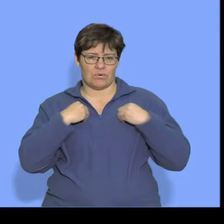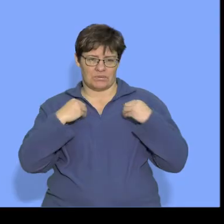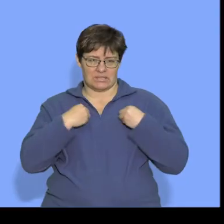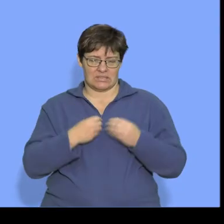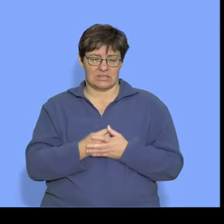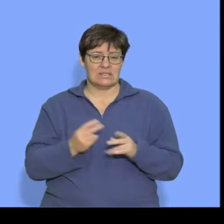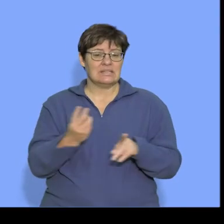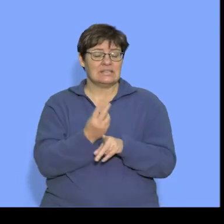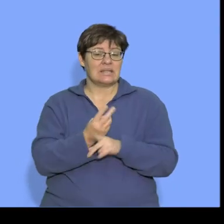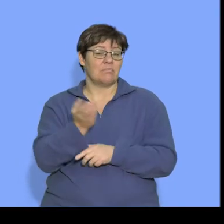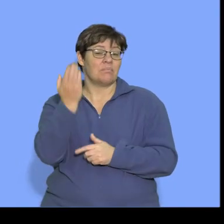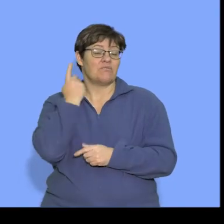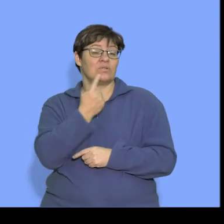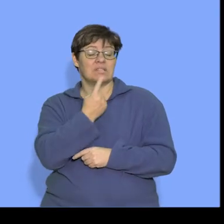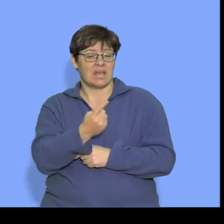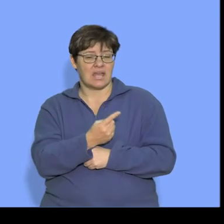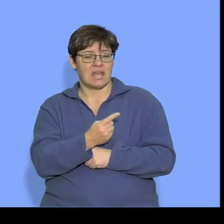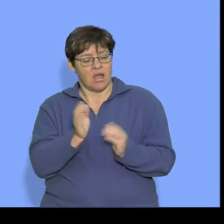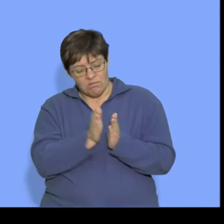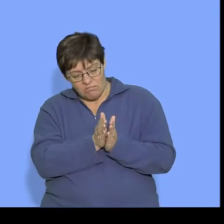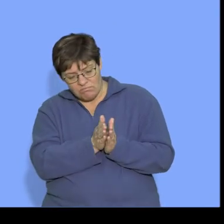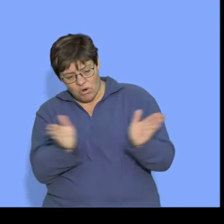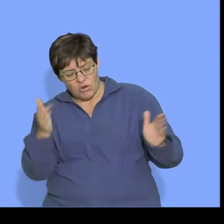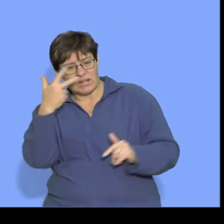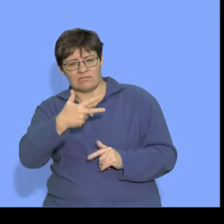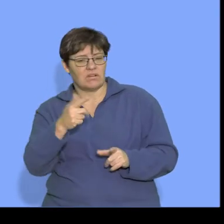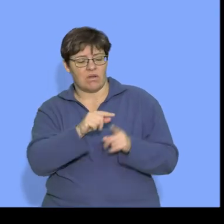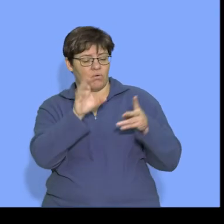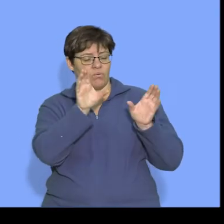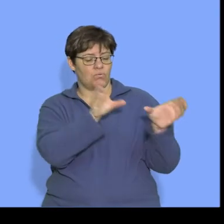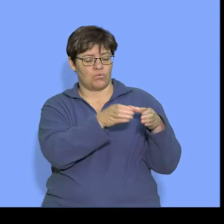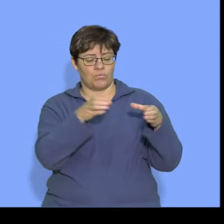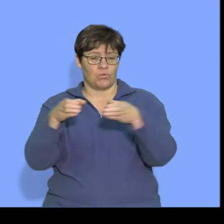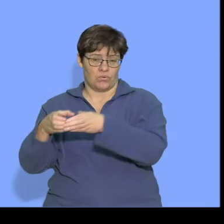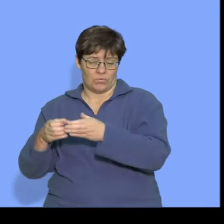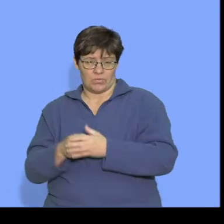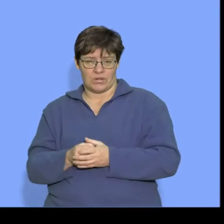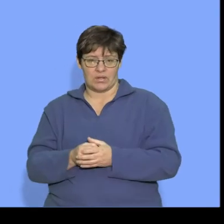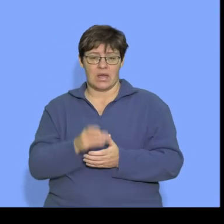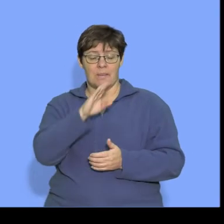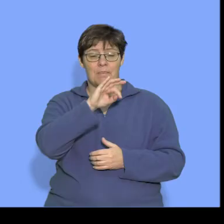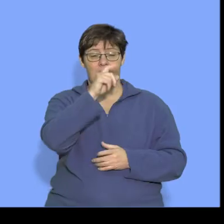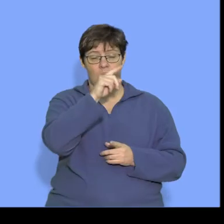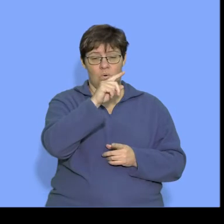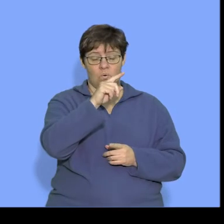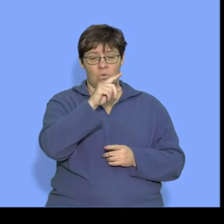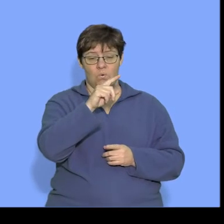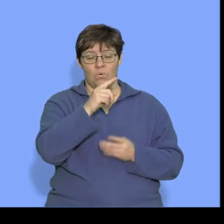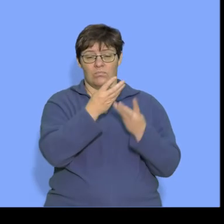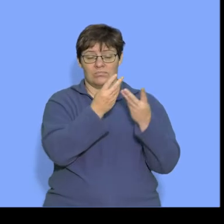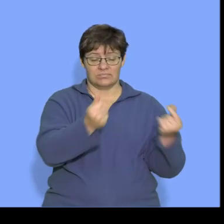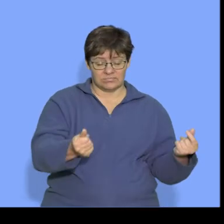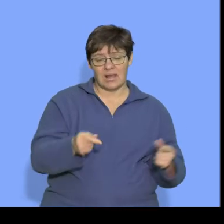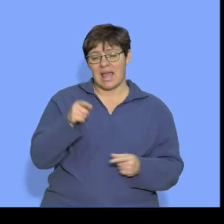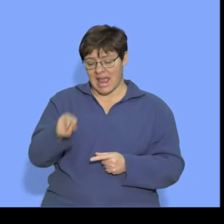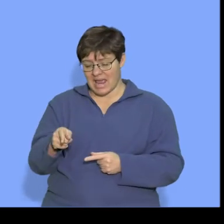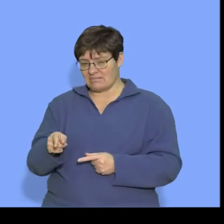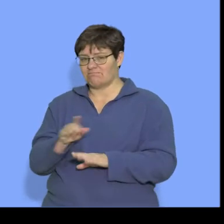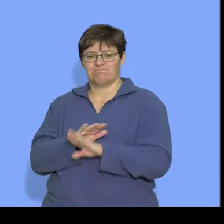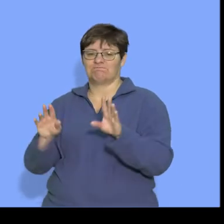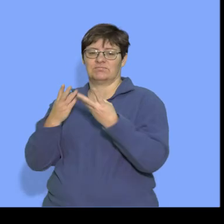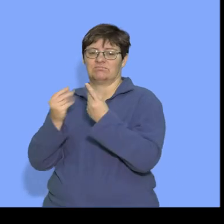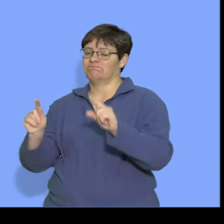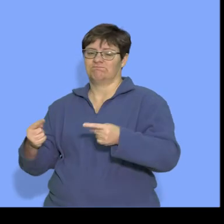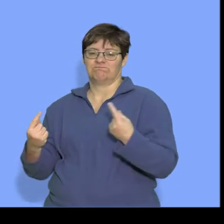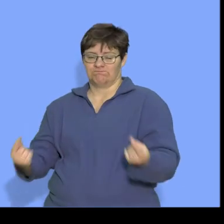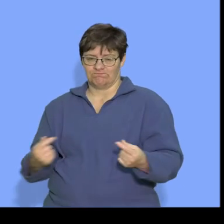on, we can broadly classify them into two groups, your biodegradable and your non-biodegradable waste. And so